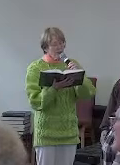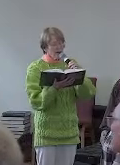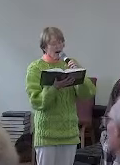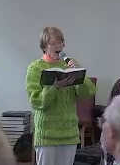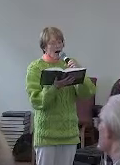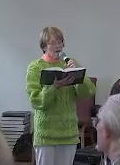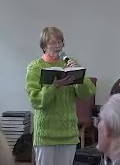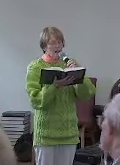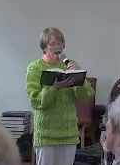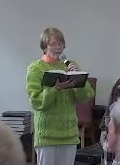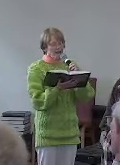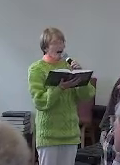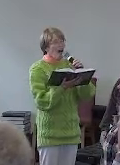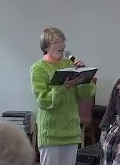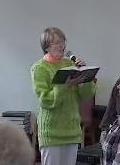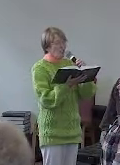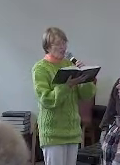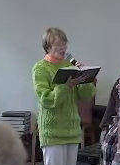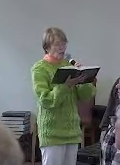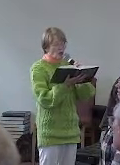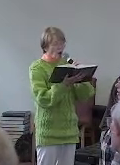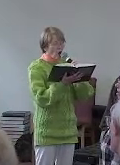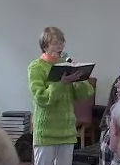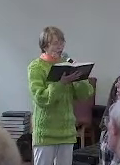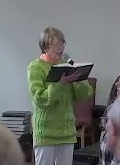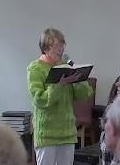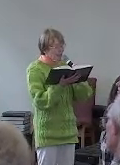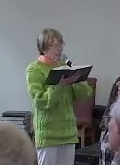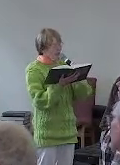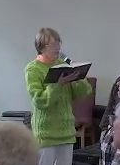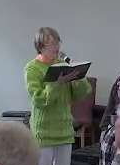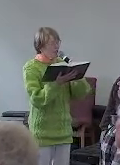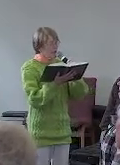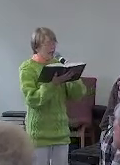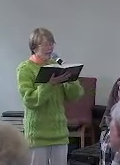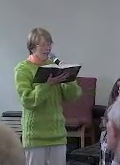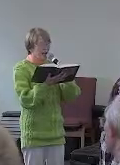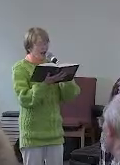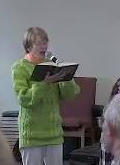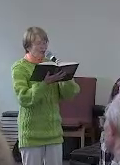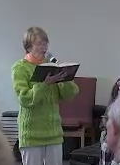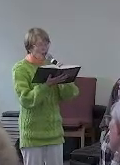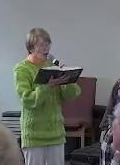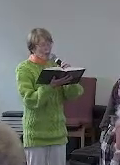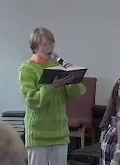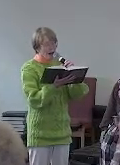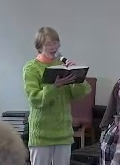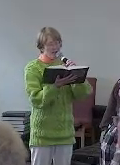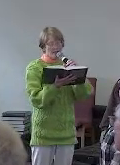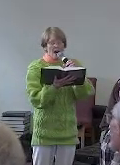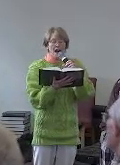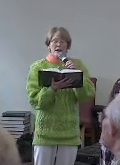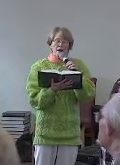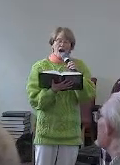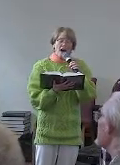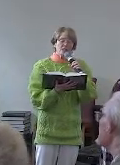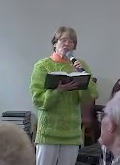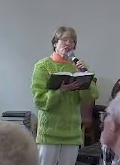fane we come. Fashion's lost indeed may sever, but